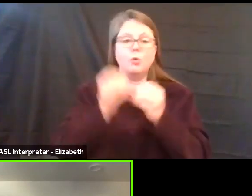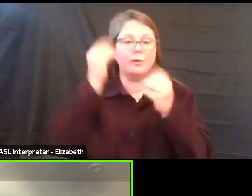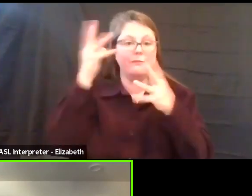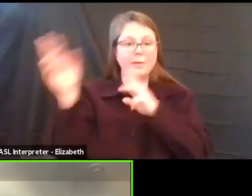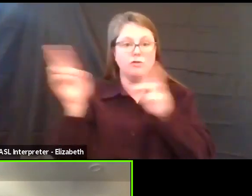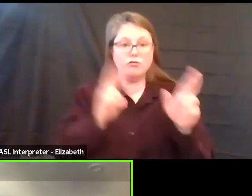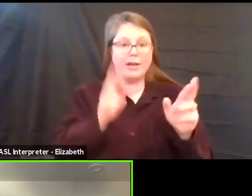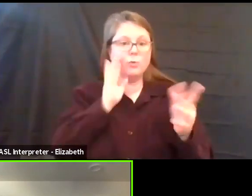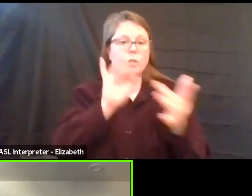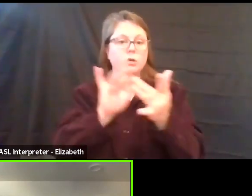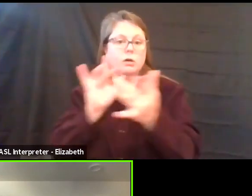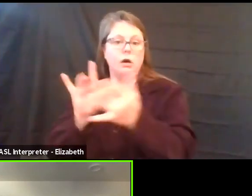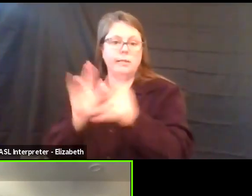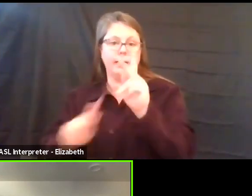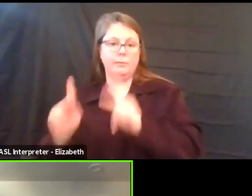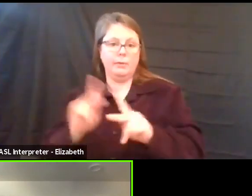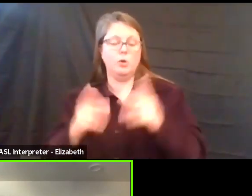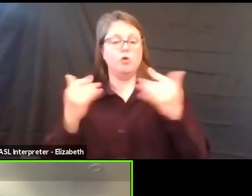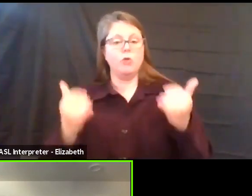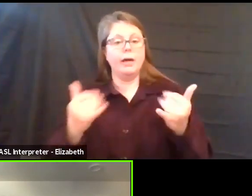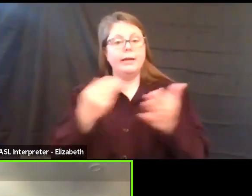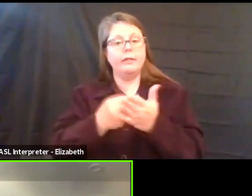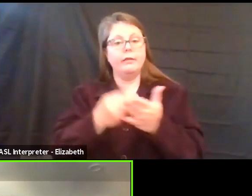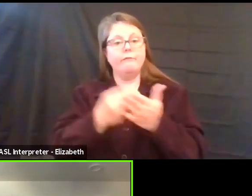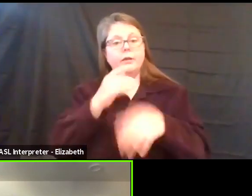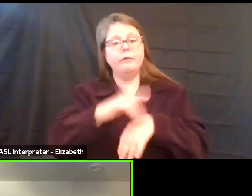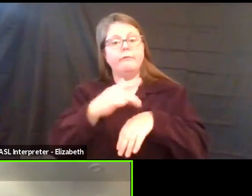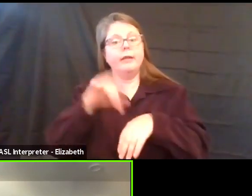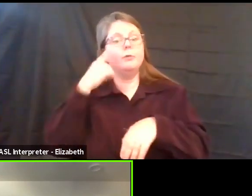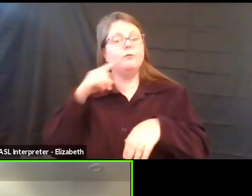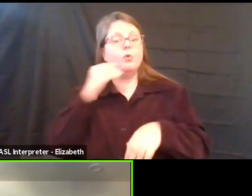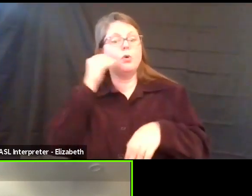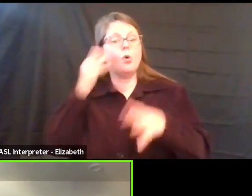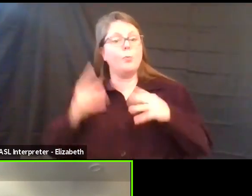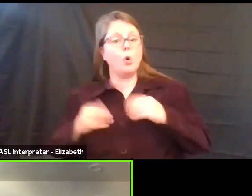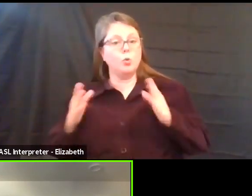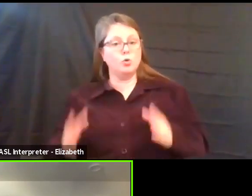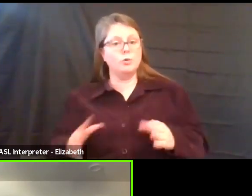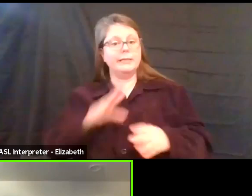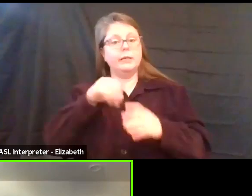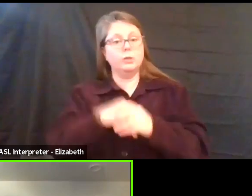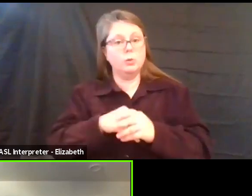for homeowners, which includes manufactured homeowners. Even if